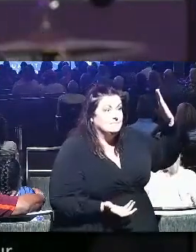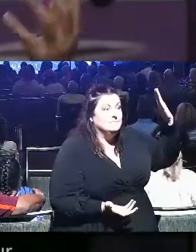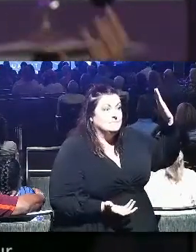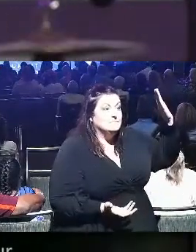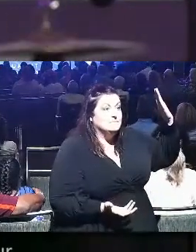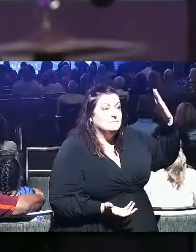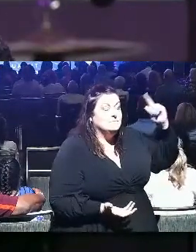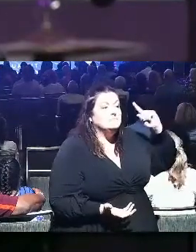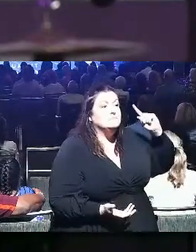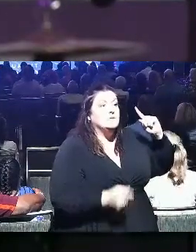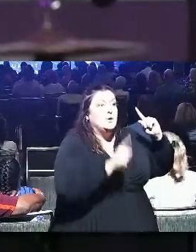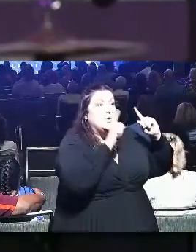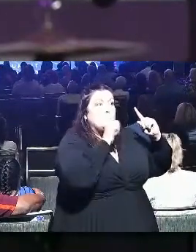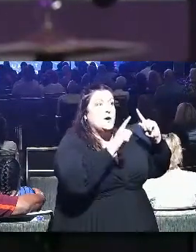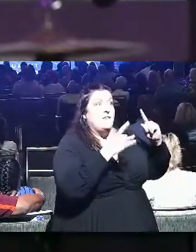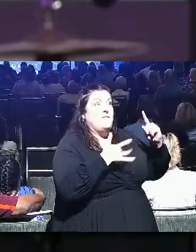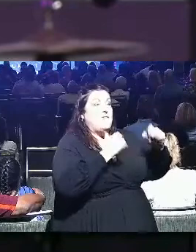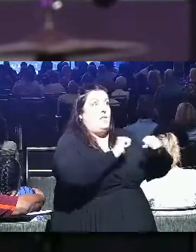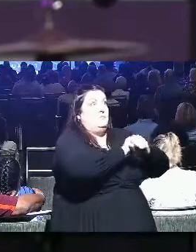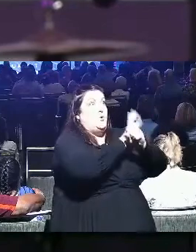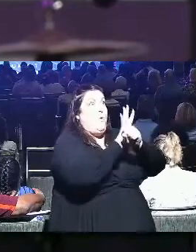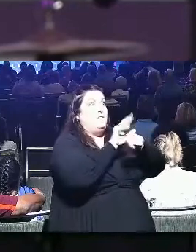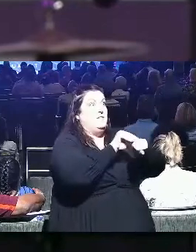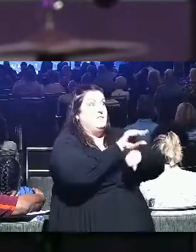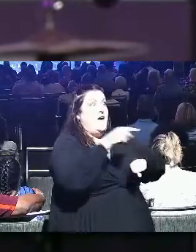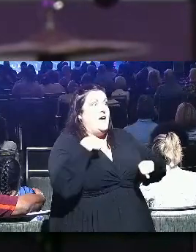and expounding on our differences.